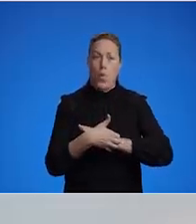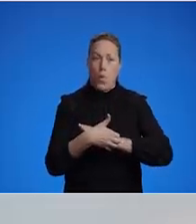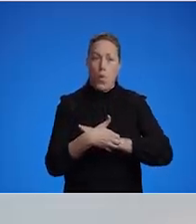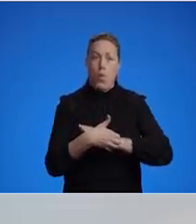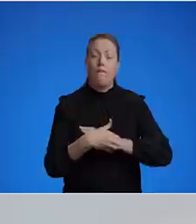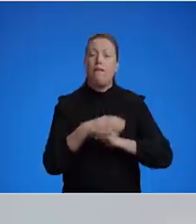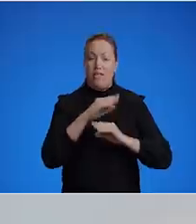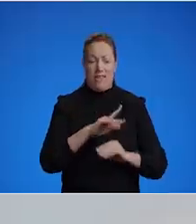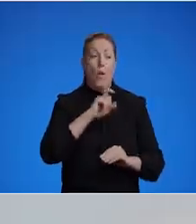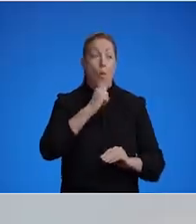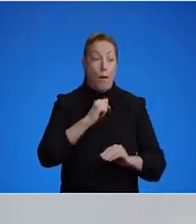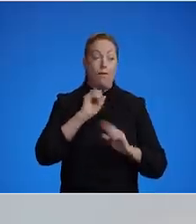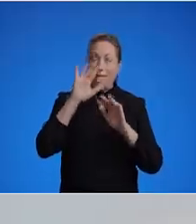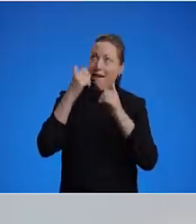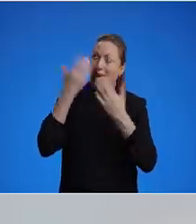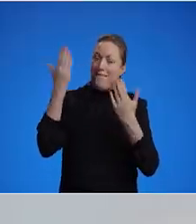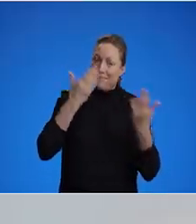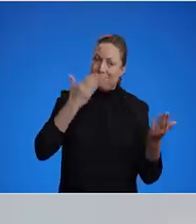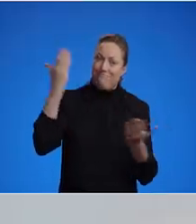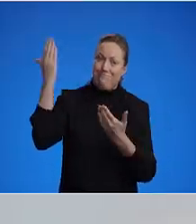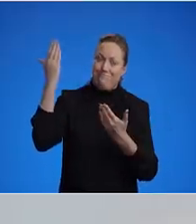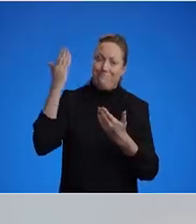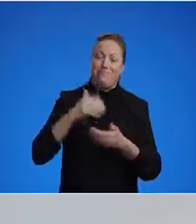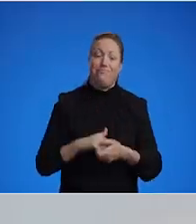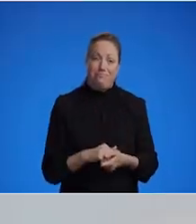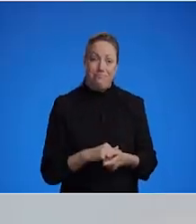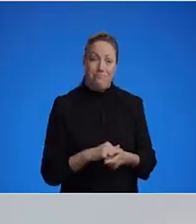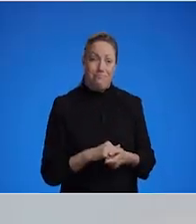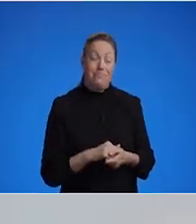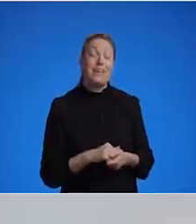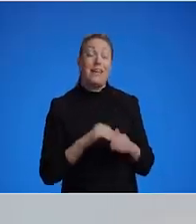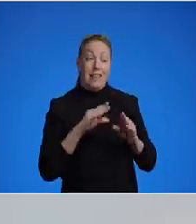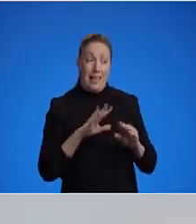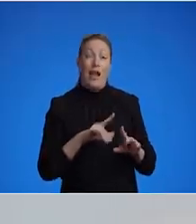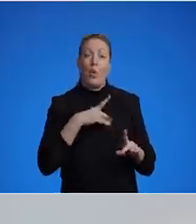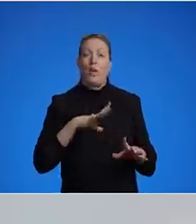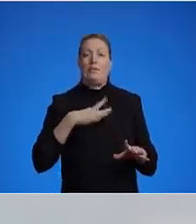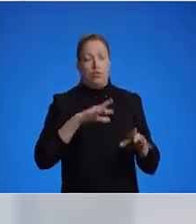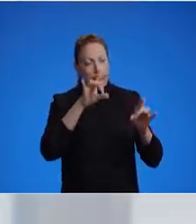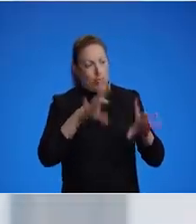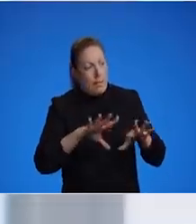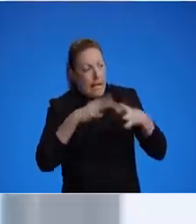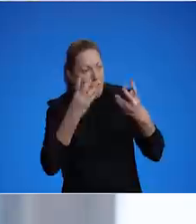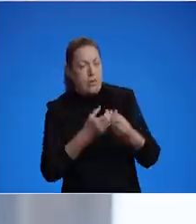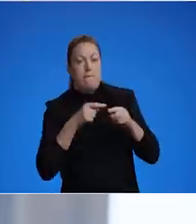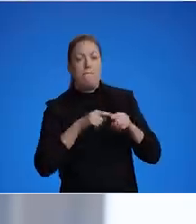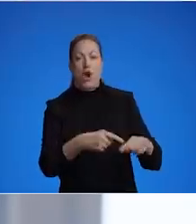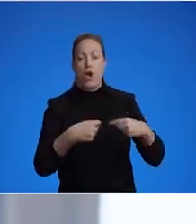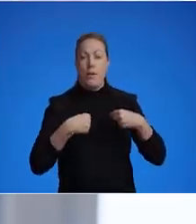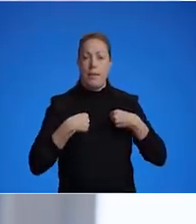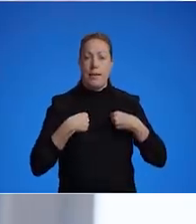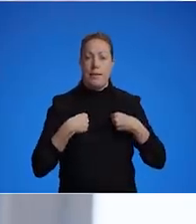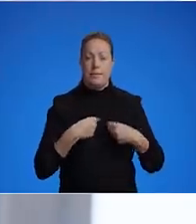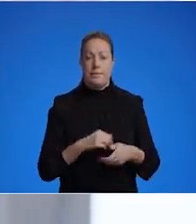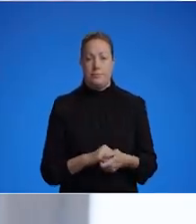And you will have treasure in heaven. Then come, follow me. But his